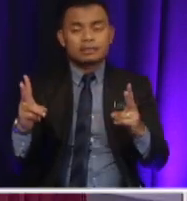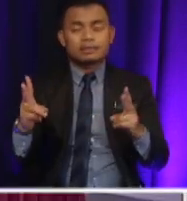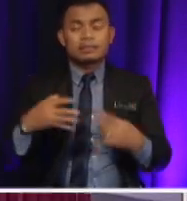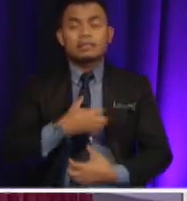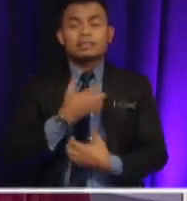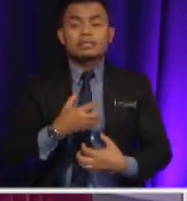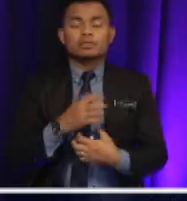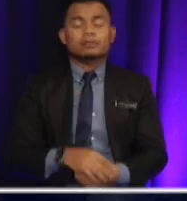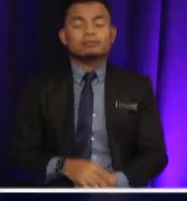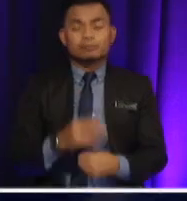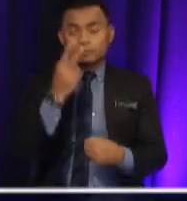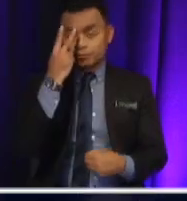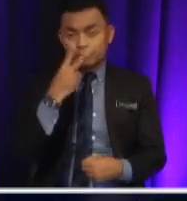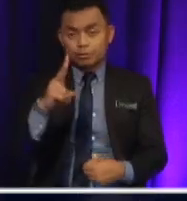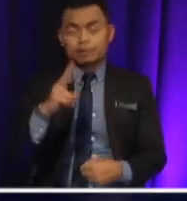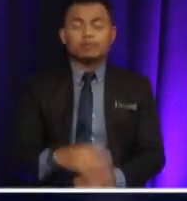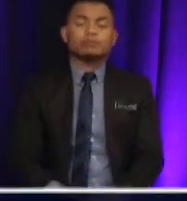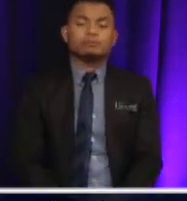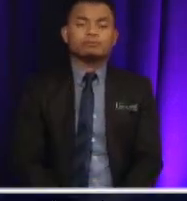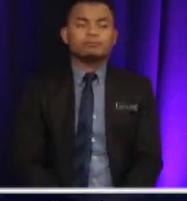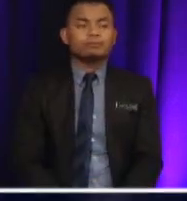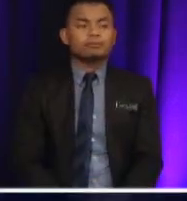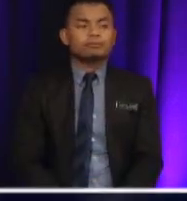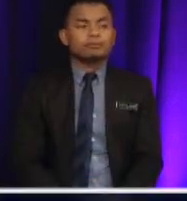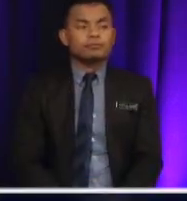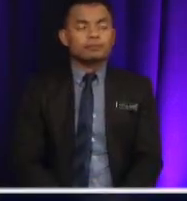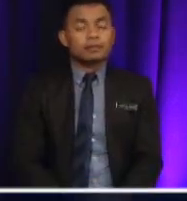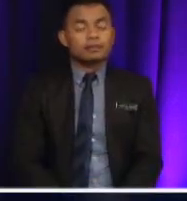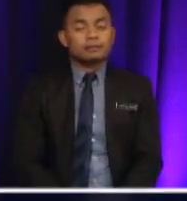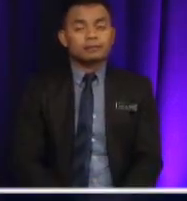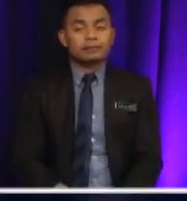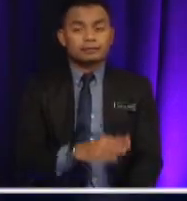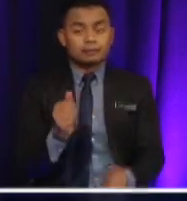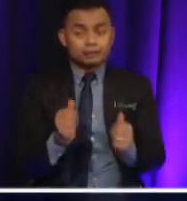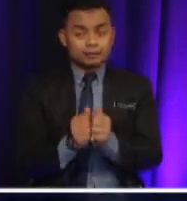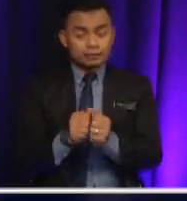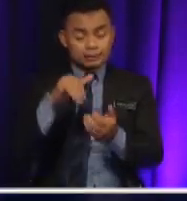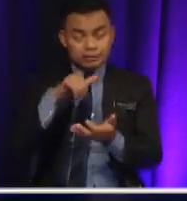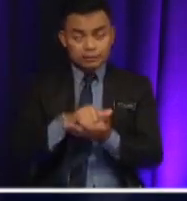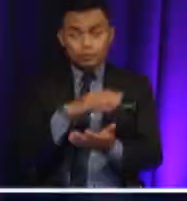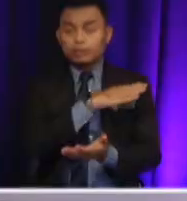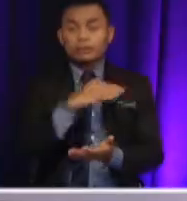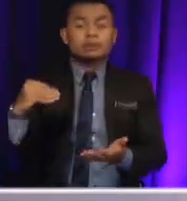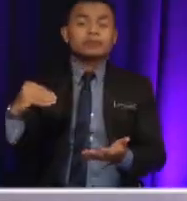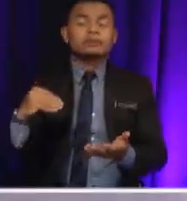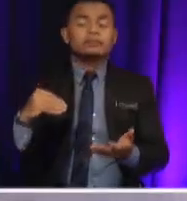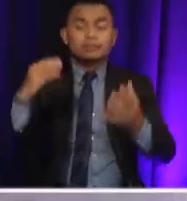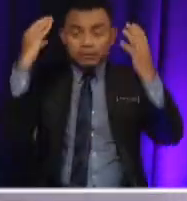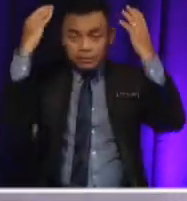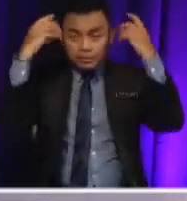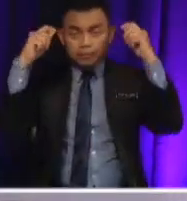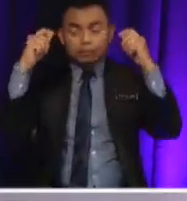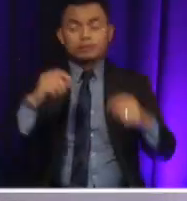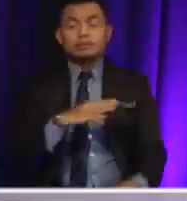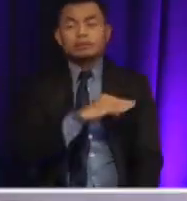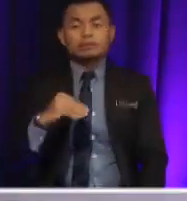them out. All Okay? right. All right. All right. With that, pupils at home and teachers as well, thank you so much. And let's also thank